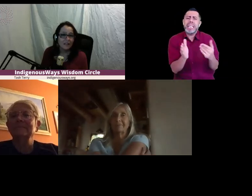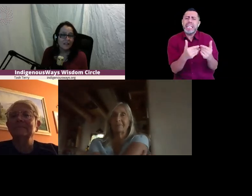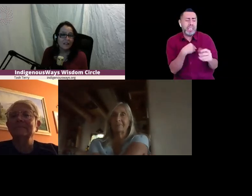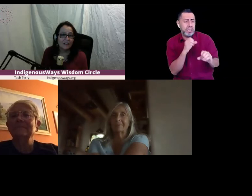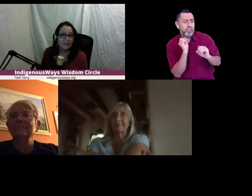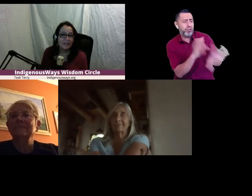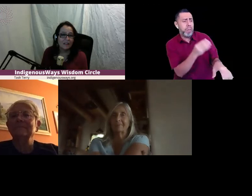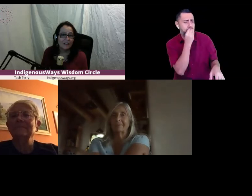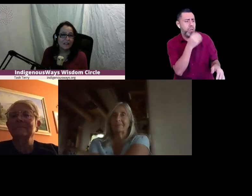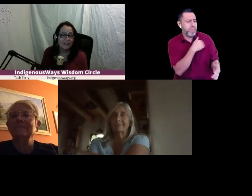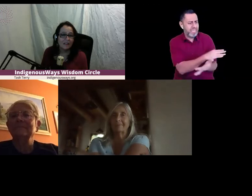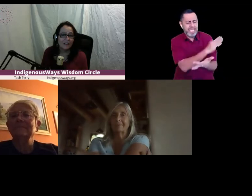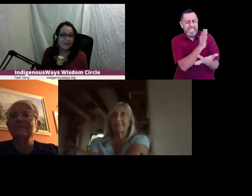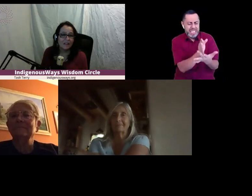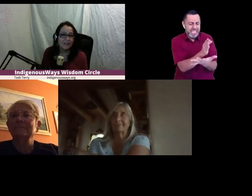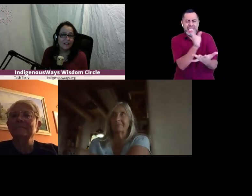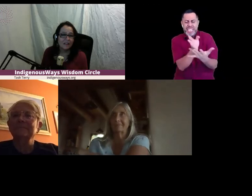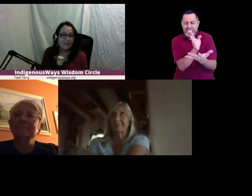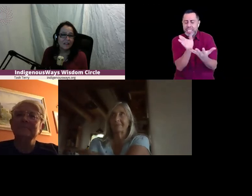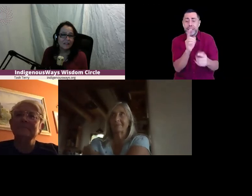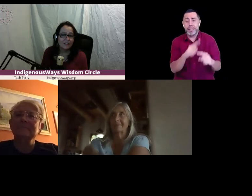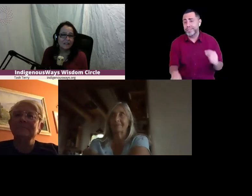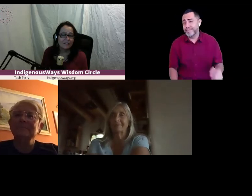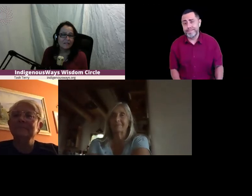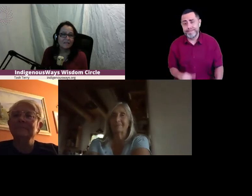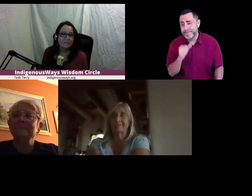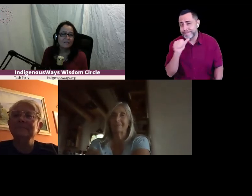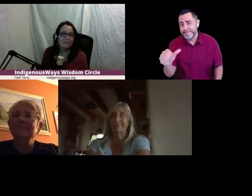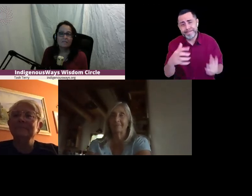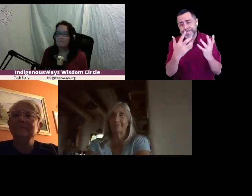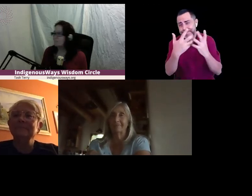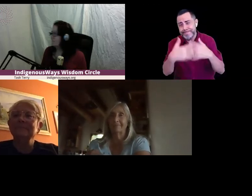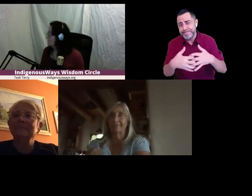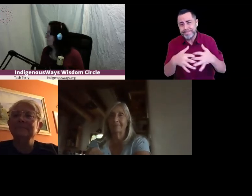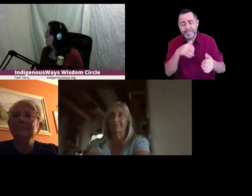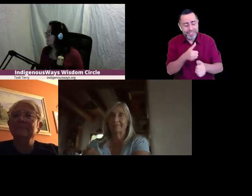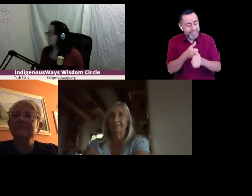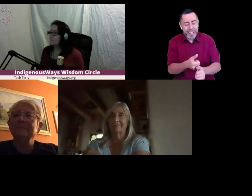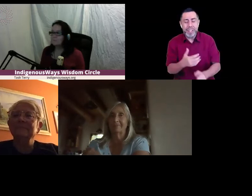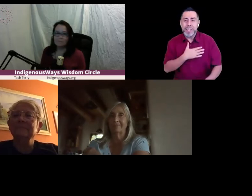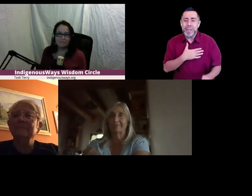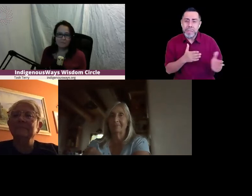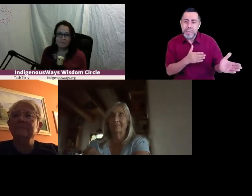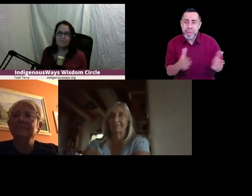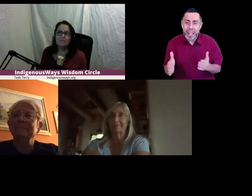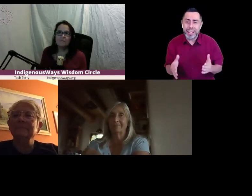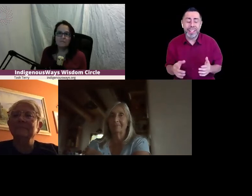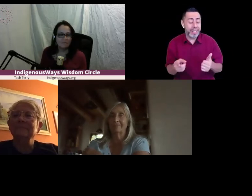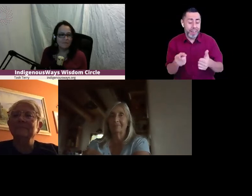it wasn't the way I planned it. So I had this flat tire. I